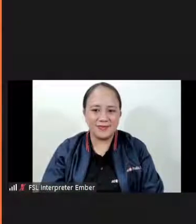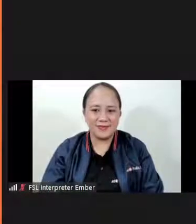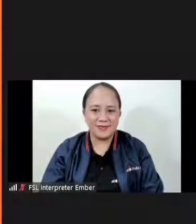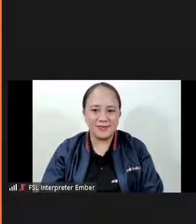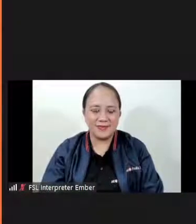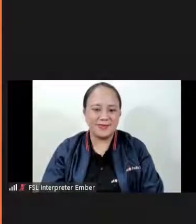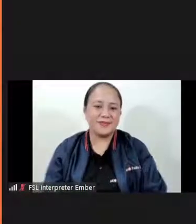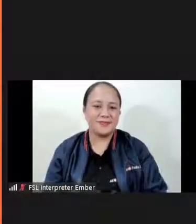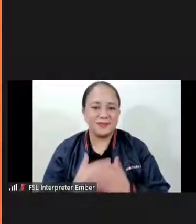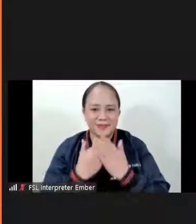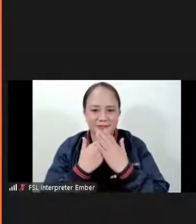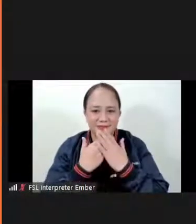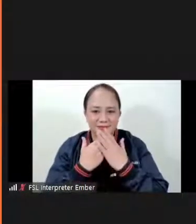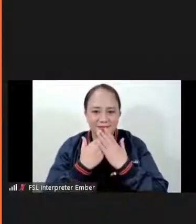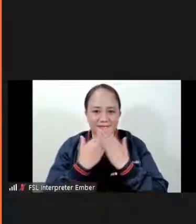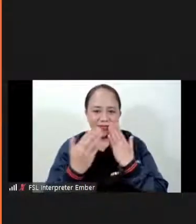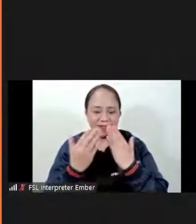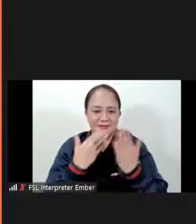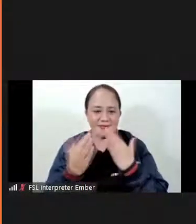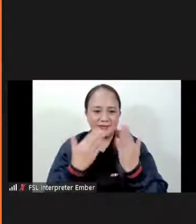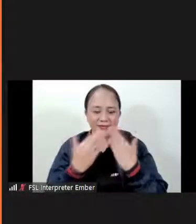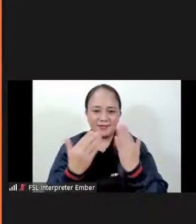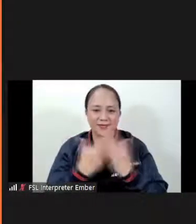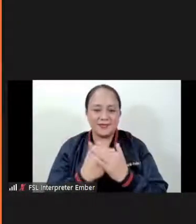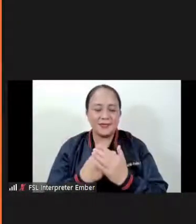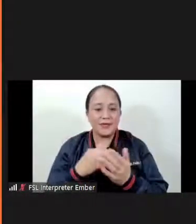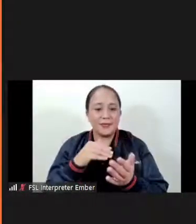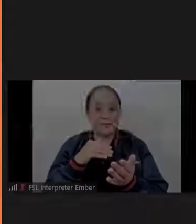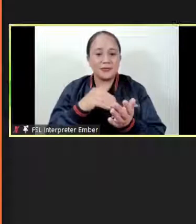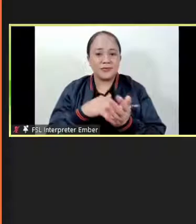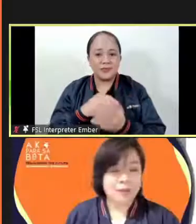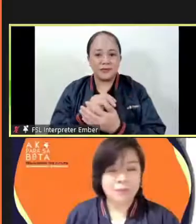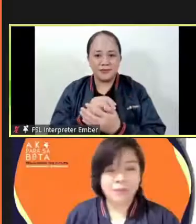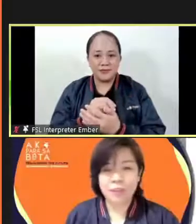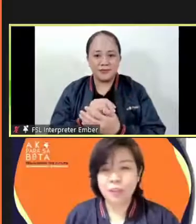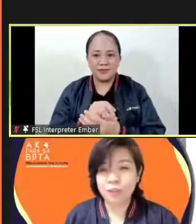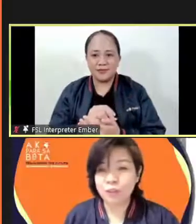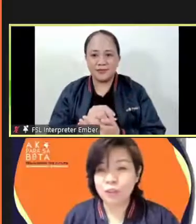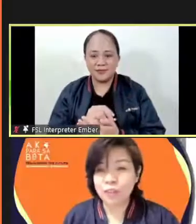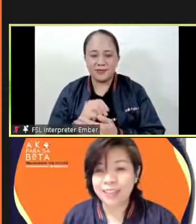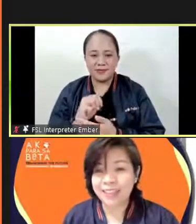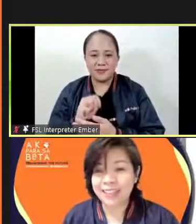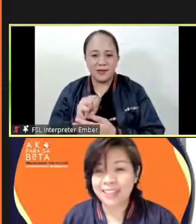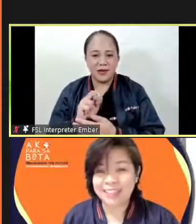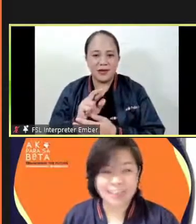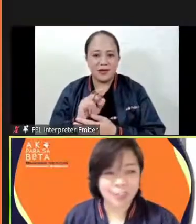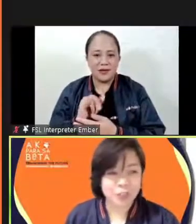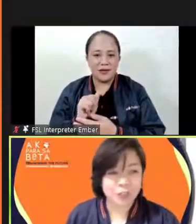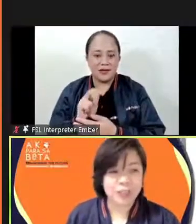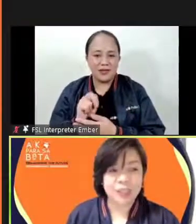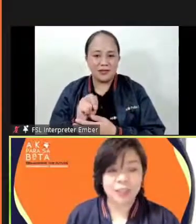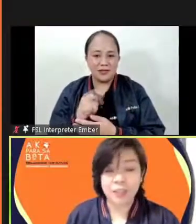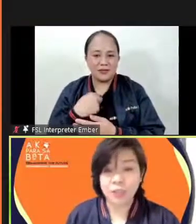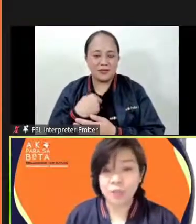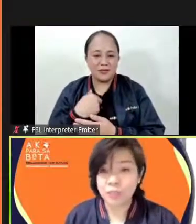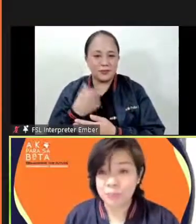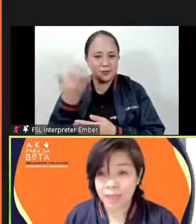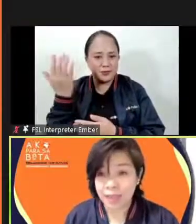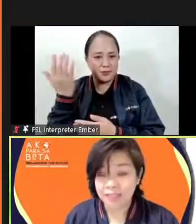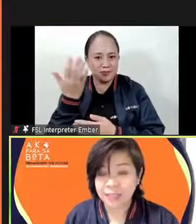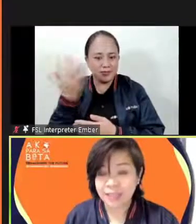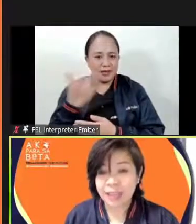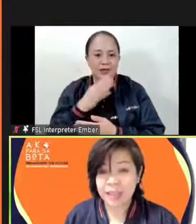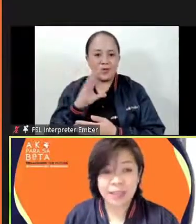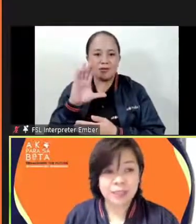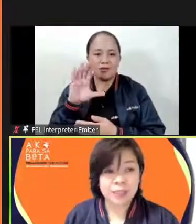Thank you very much, Dr. Marian. Thank you for that enlightening lecture, and thank you